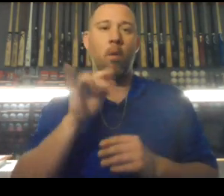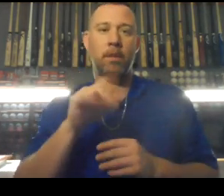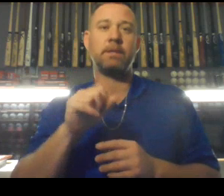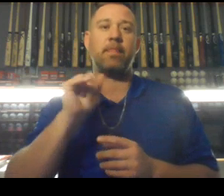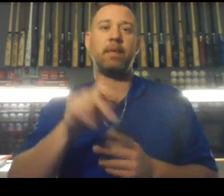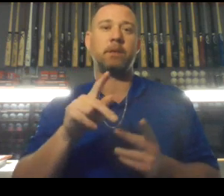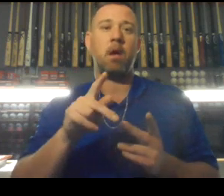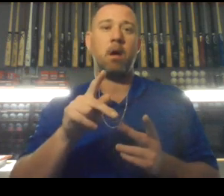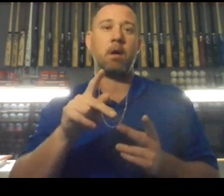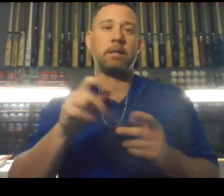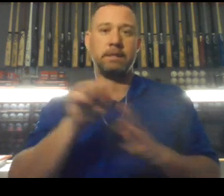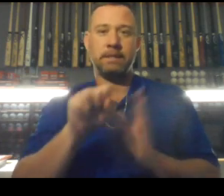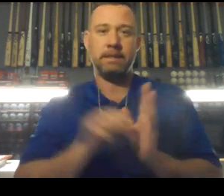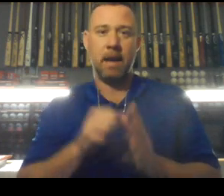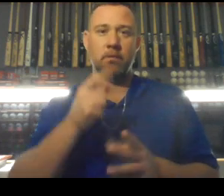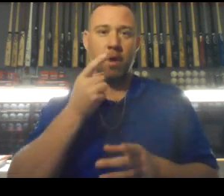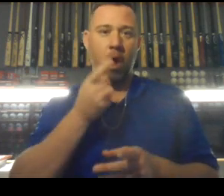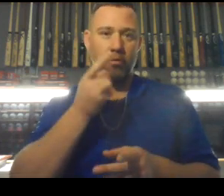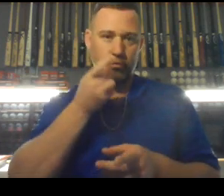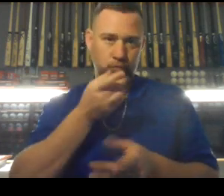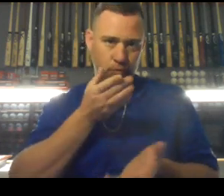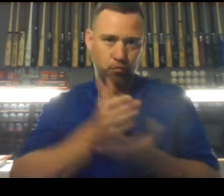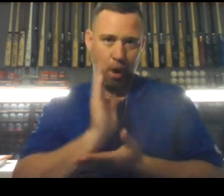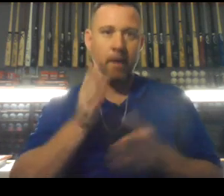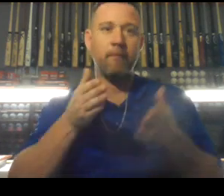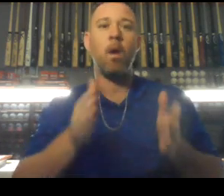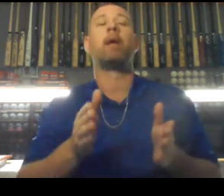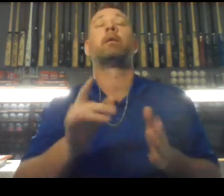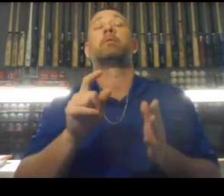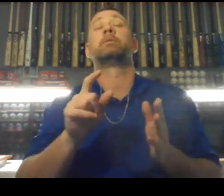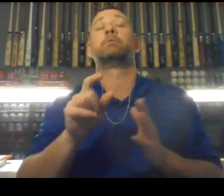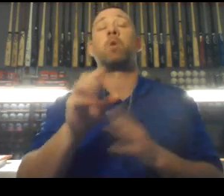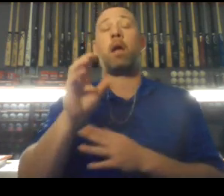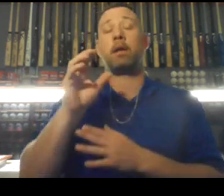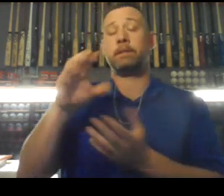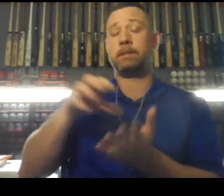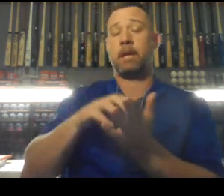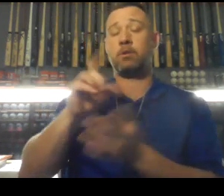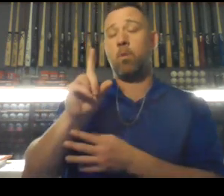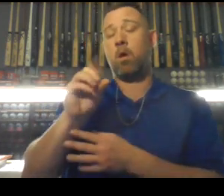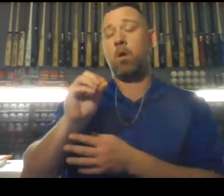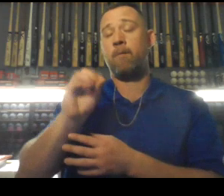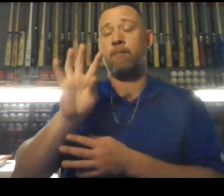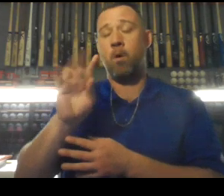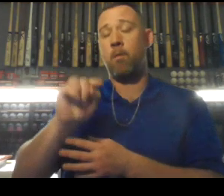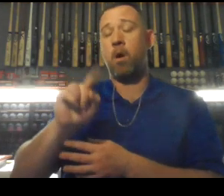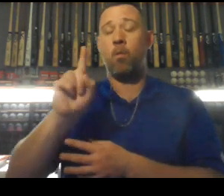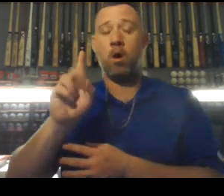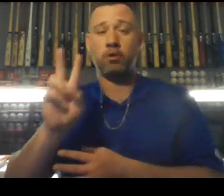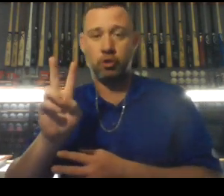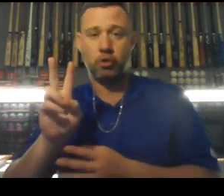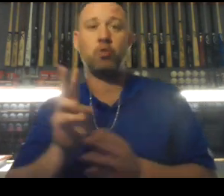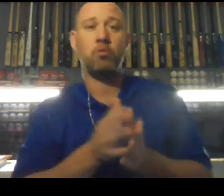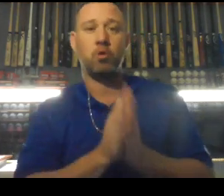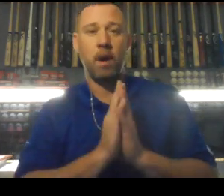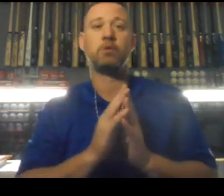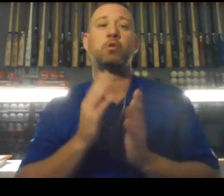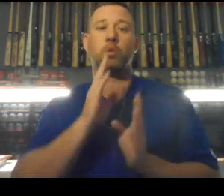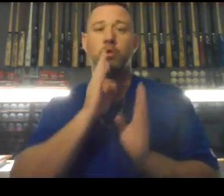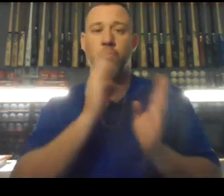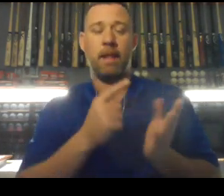right-of-way. According to Streets and Highways Code, section 104.12, requests to directly negotiate